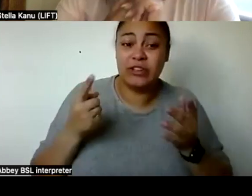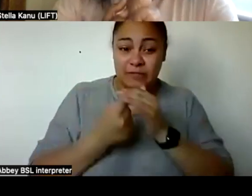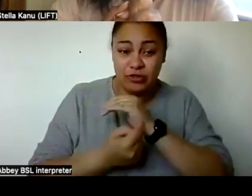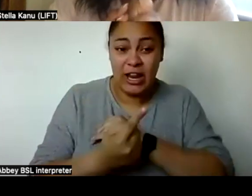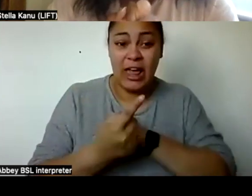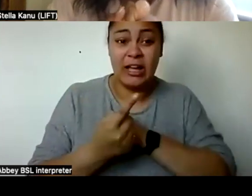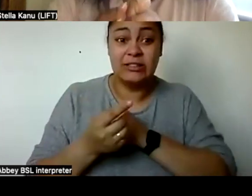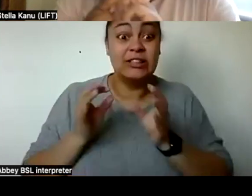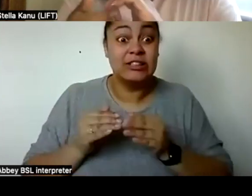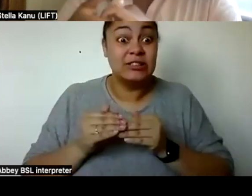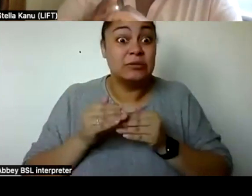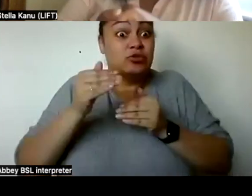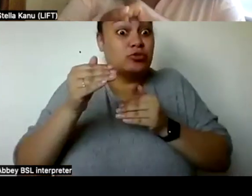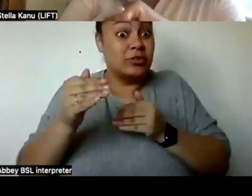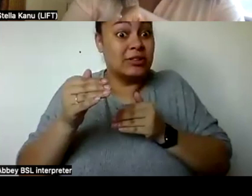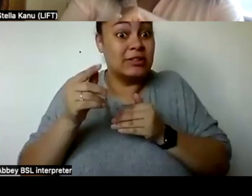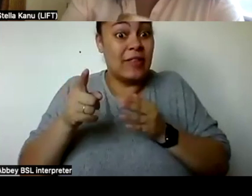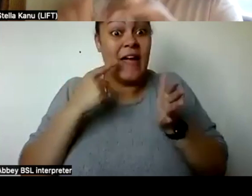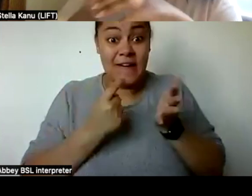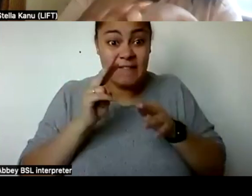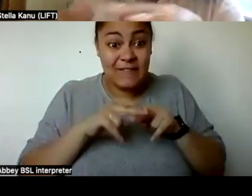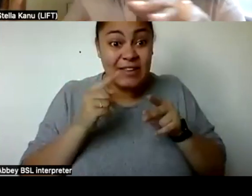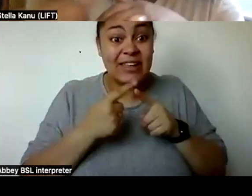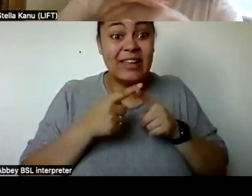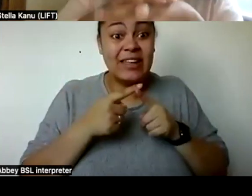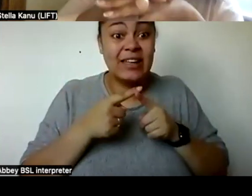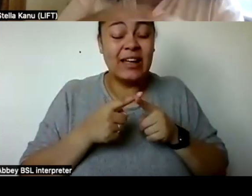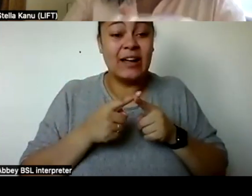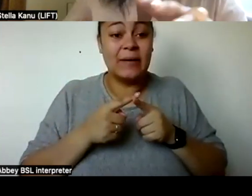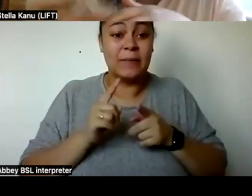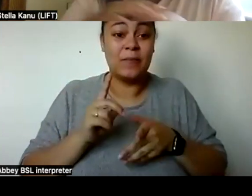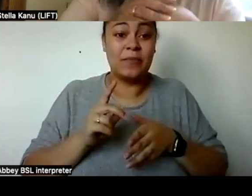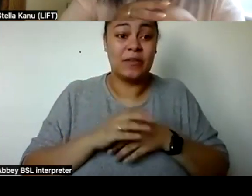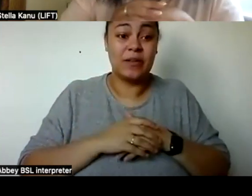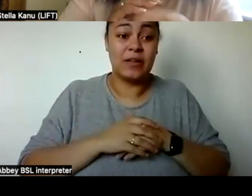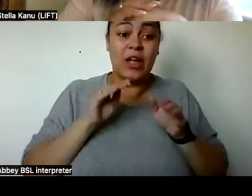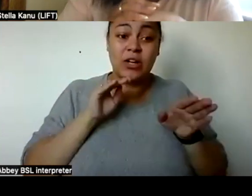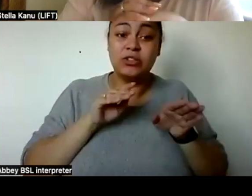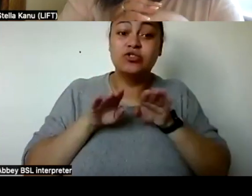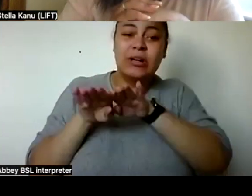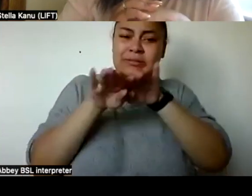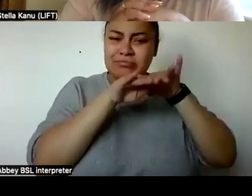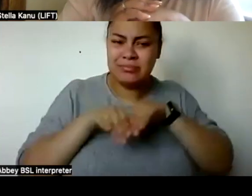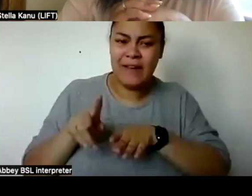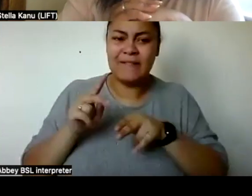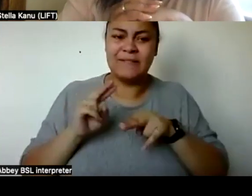to increase their fees, as well as kind of trying to standardize our fees